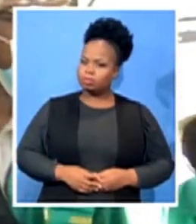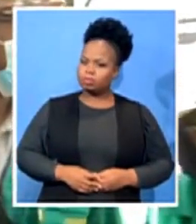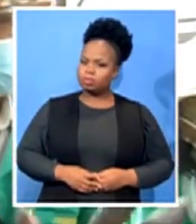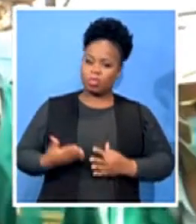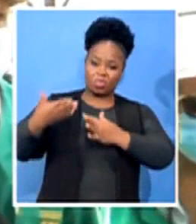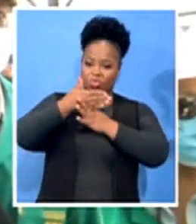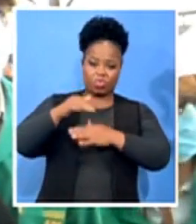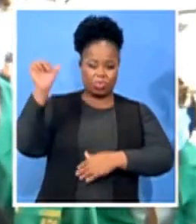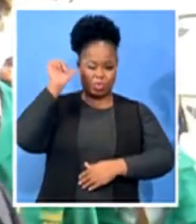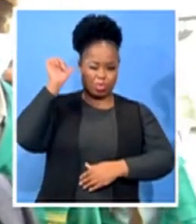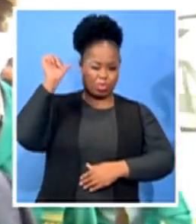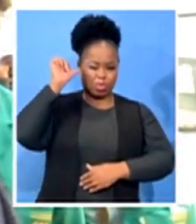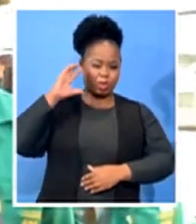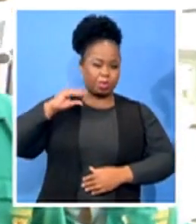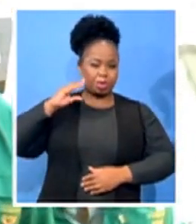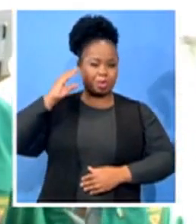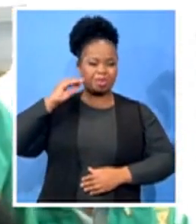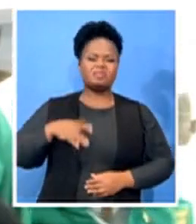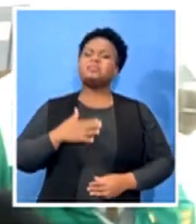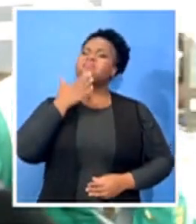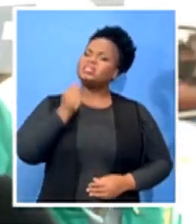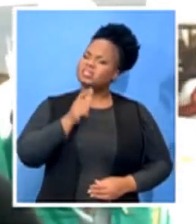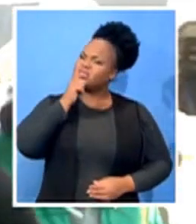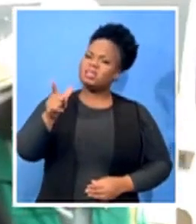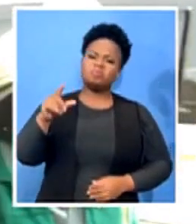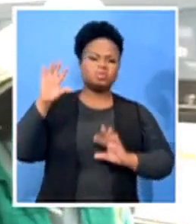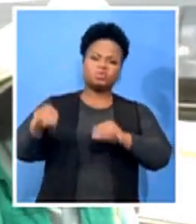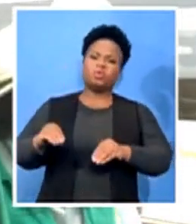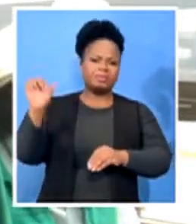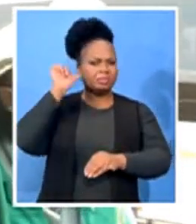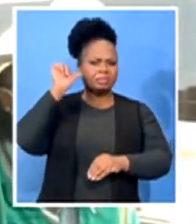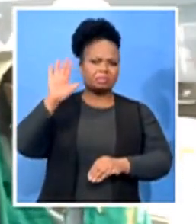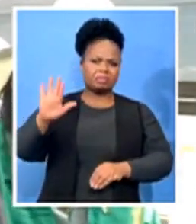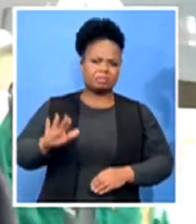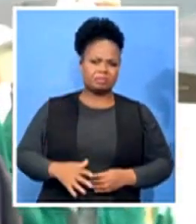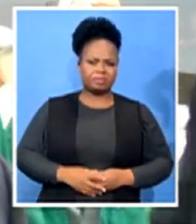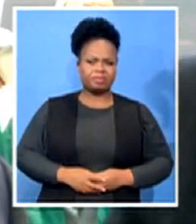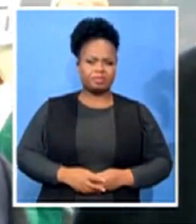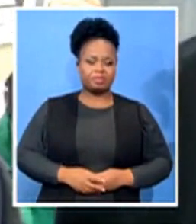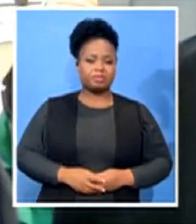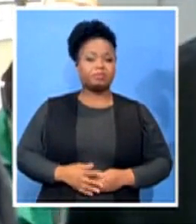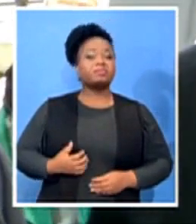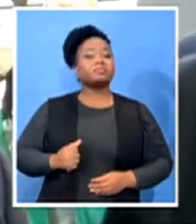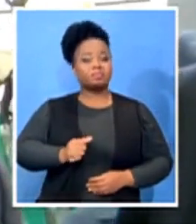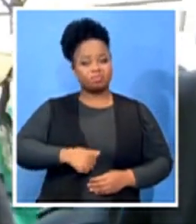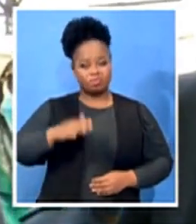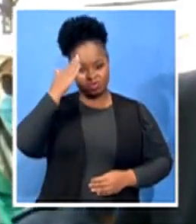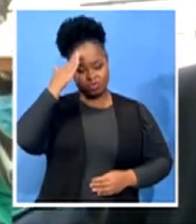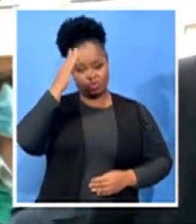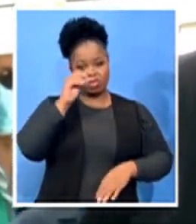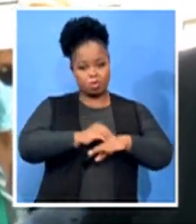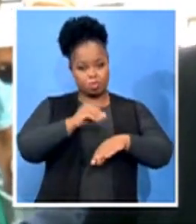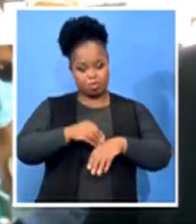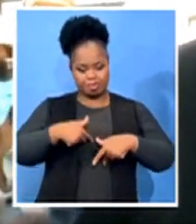Can that person stop the noise? Huh? You know, the problem I have here is the Free